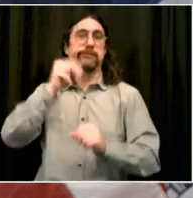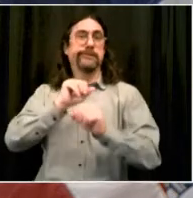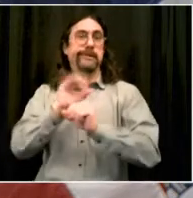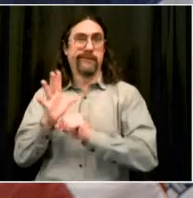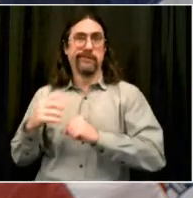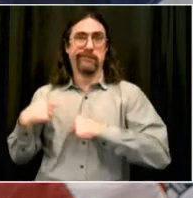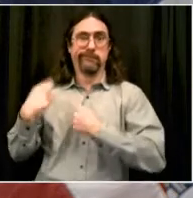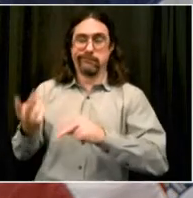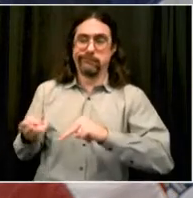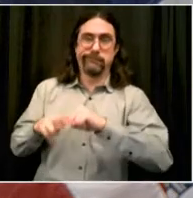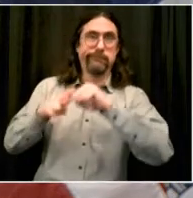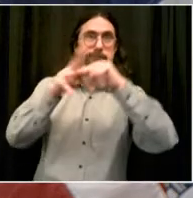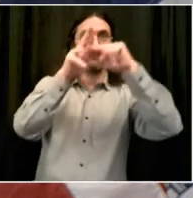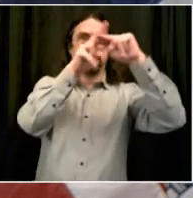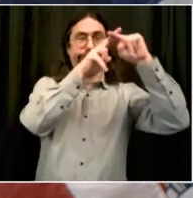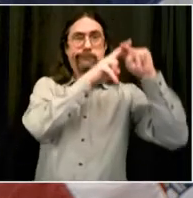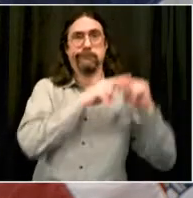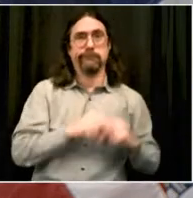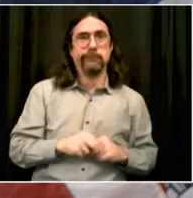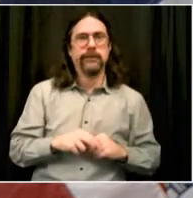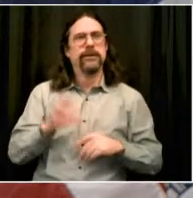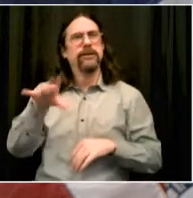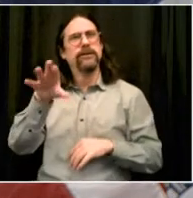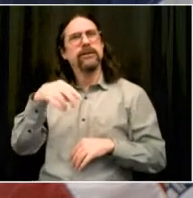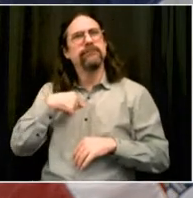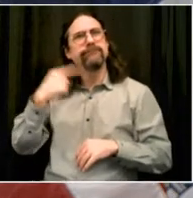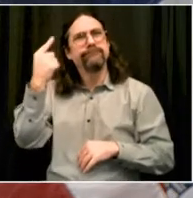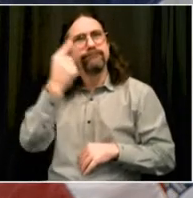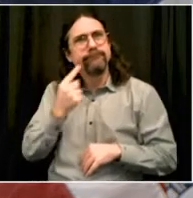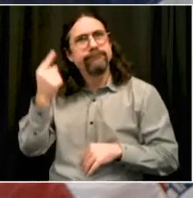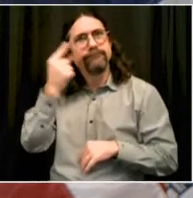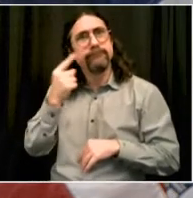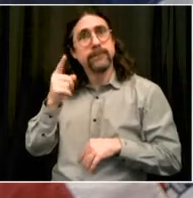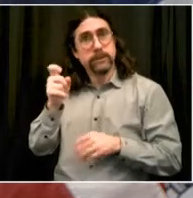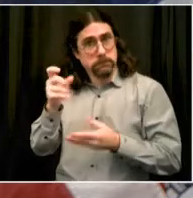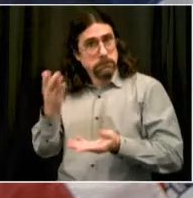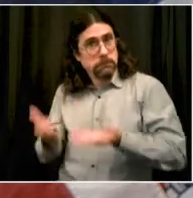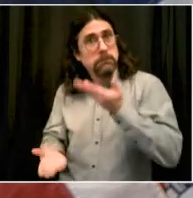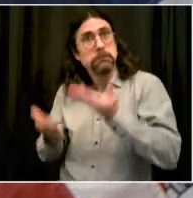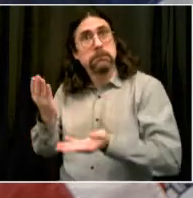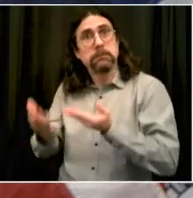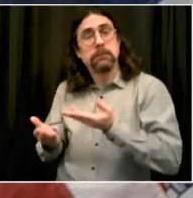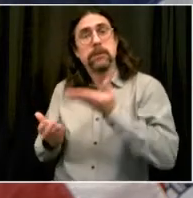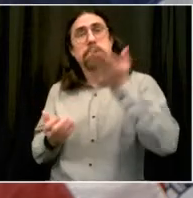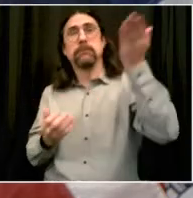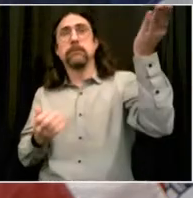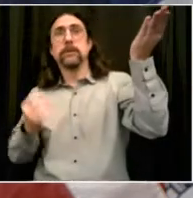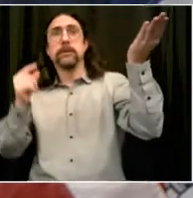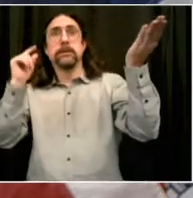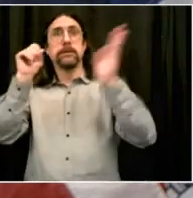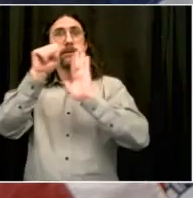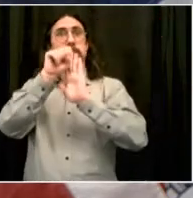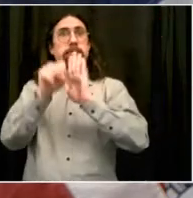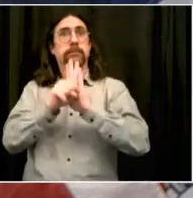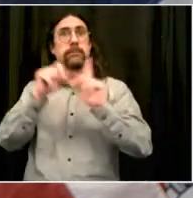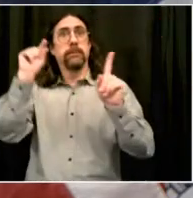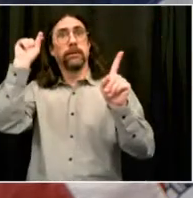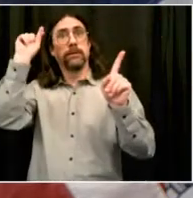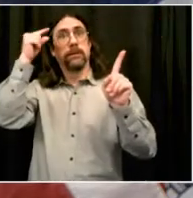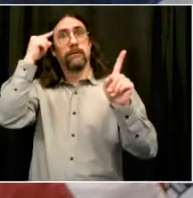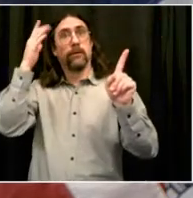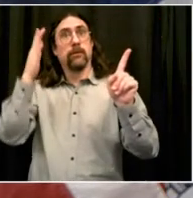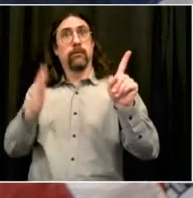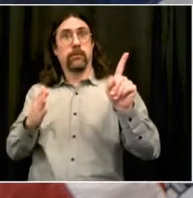a scale back on something like indoor dining because of the actions, really, of one borough bringing down infection